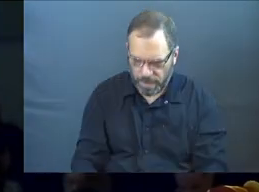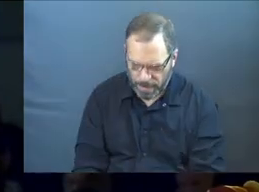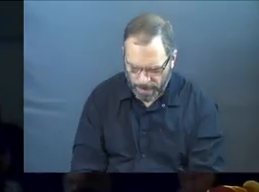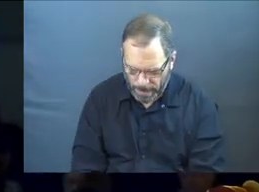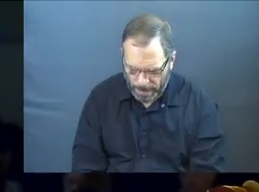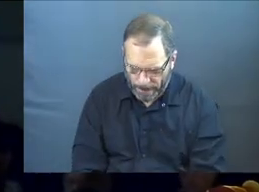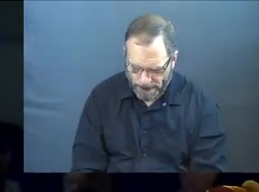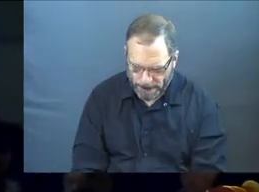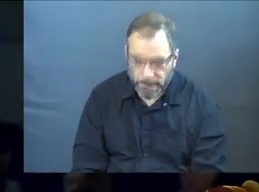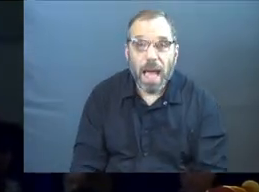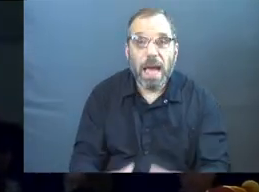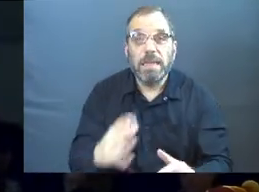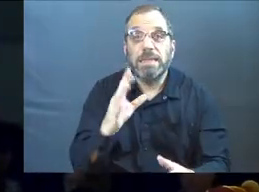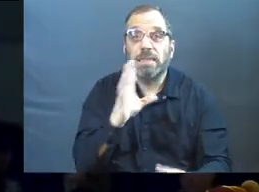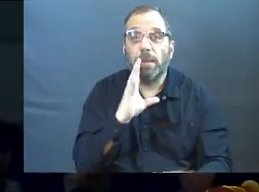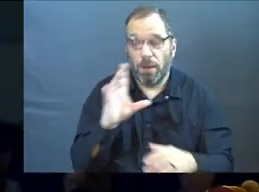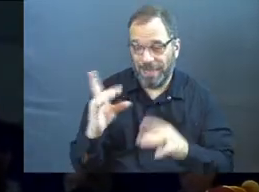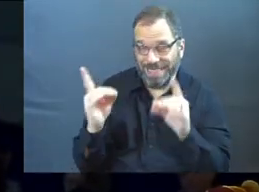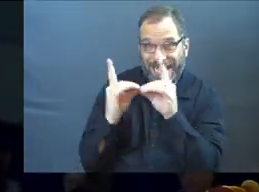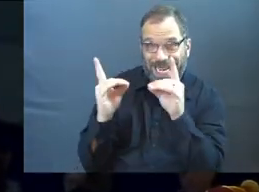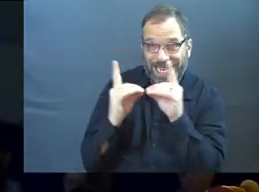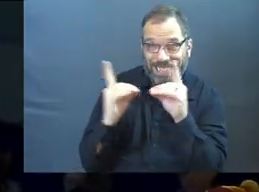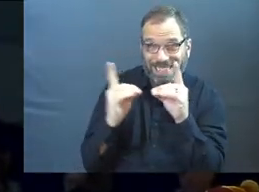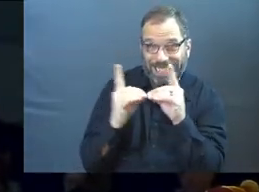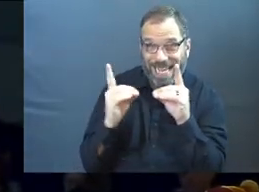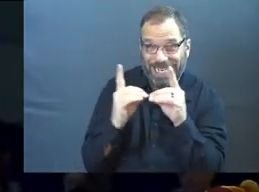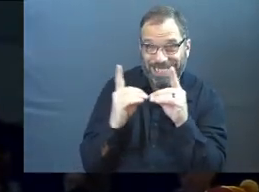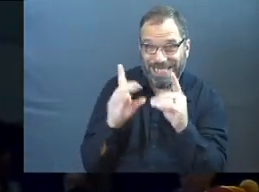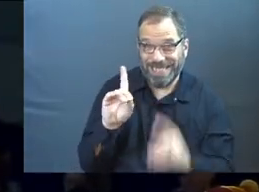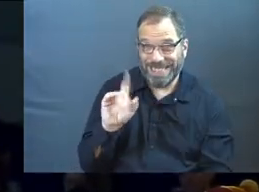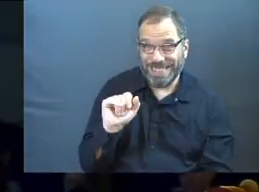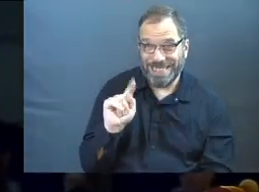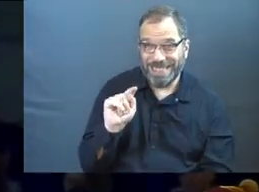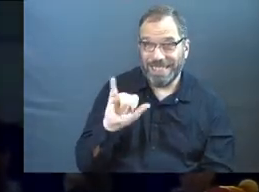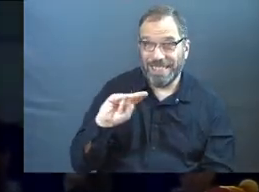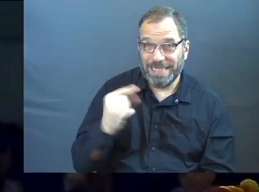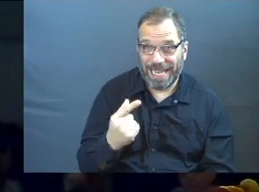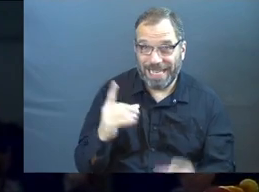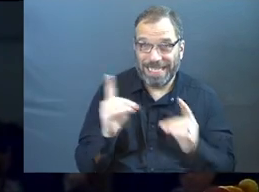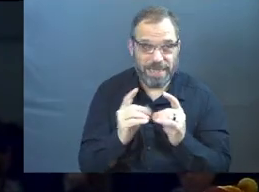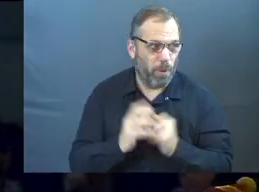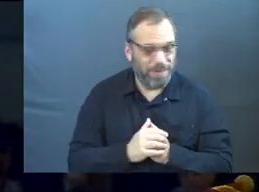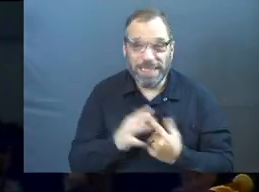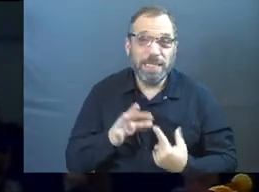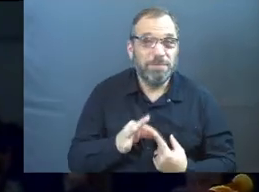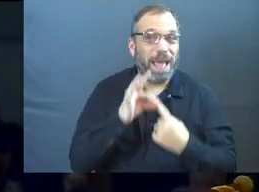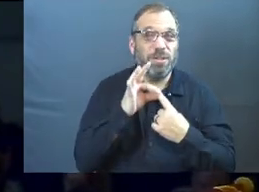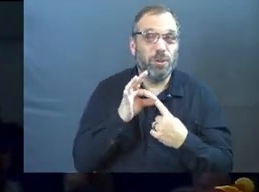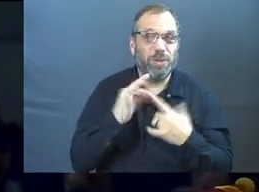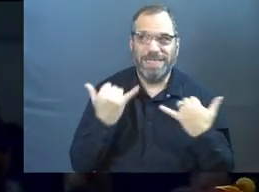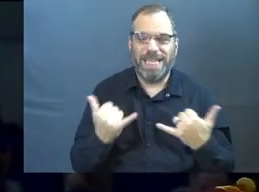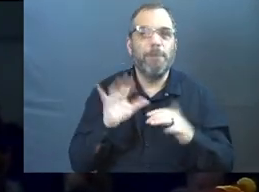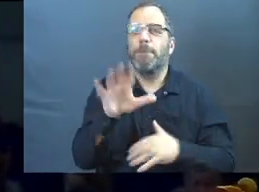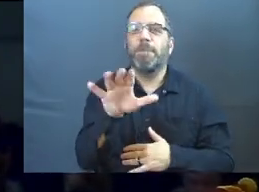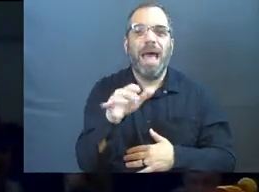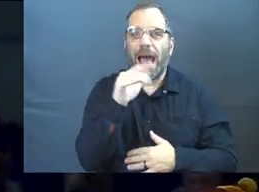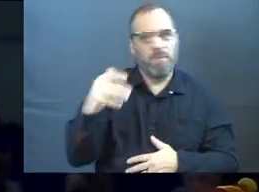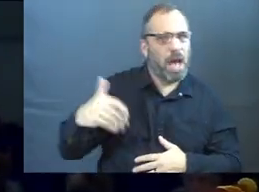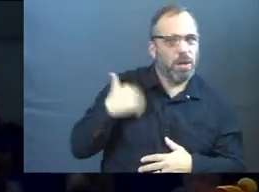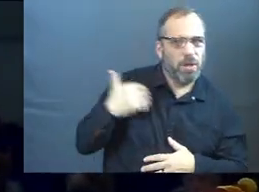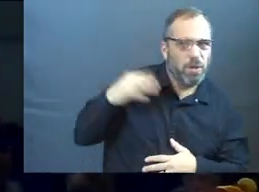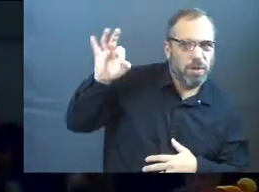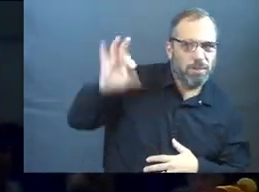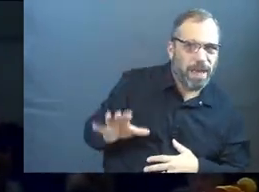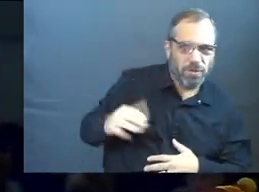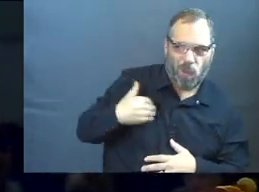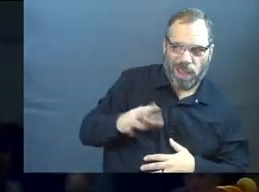I told you we were talking about dating. Did I mention dating? We're going to talk about dating today. So today's kind of a special thing. I'm not a youth pastor, so